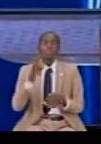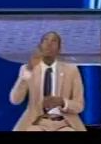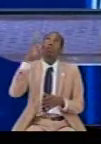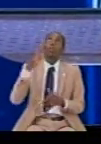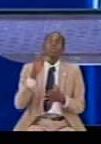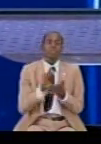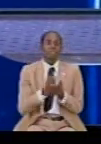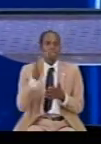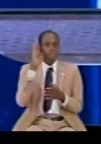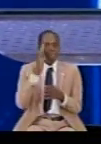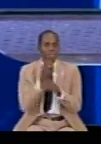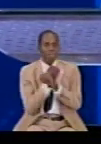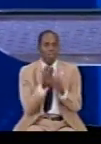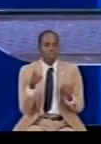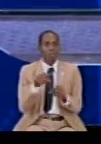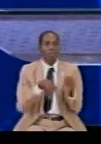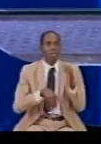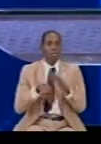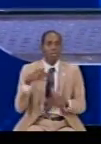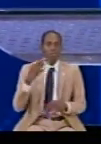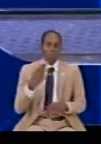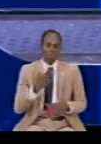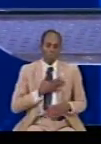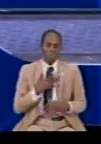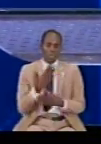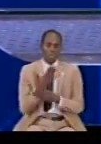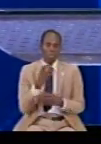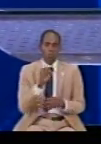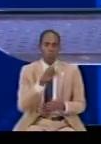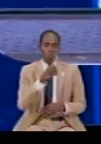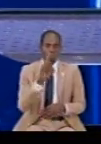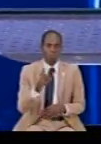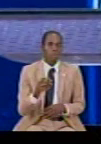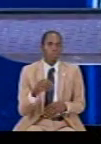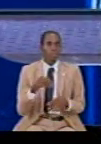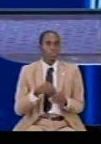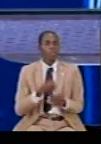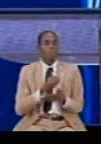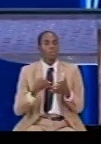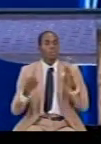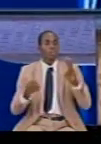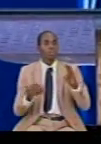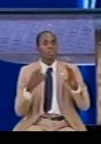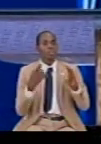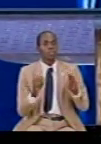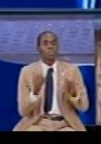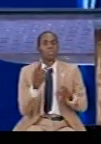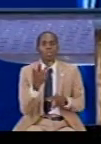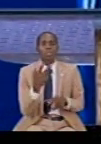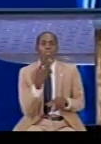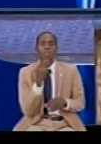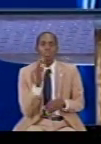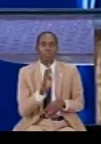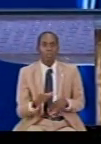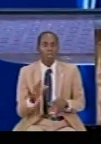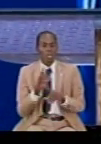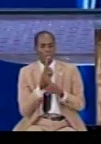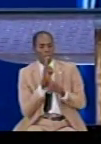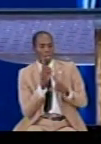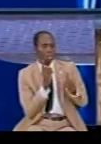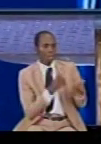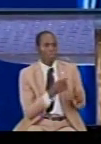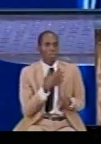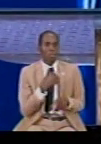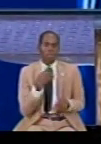you out of my hands? Look at verse 16. Shadrach, Meshach, and Abednego answered and